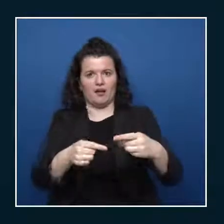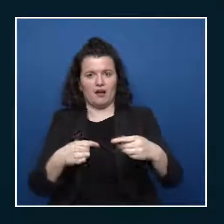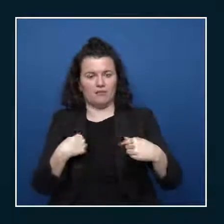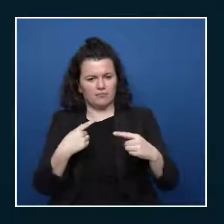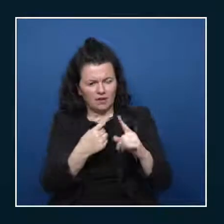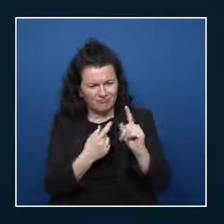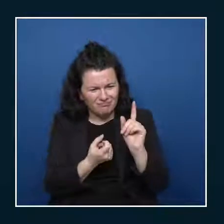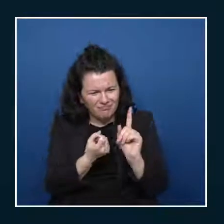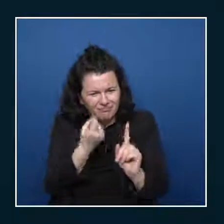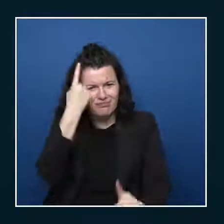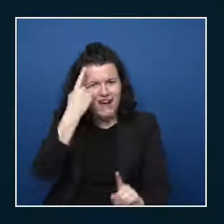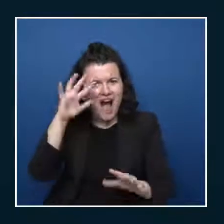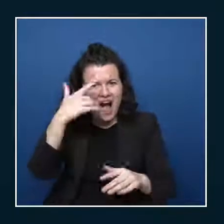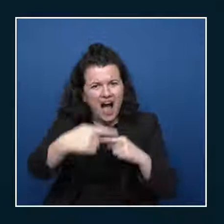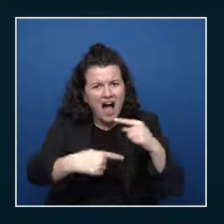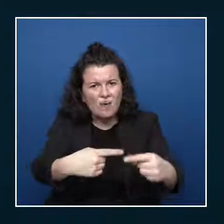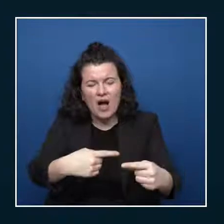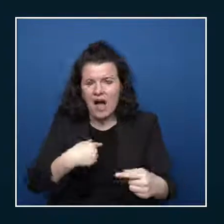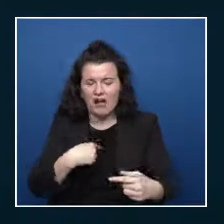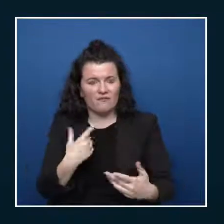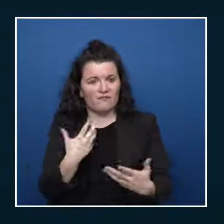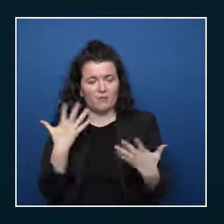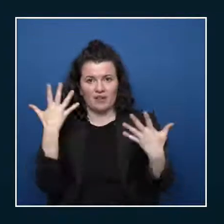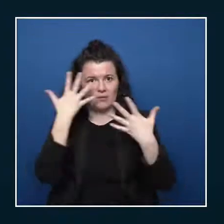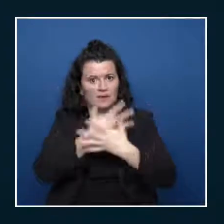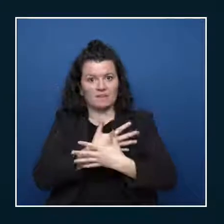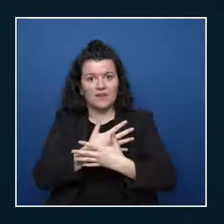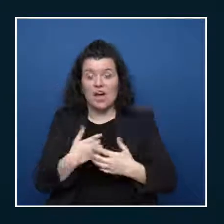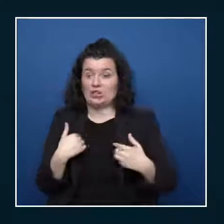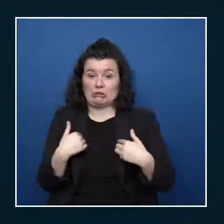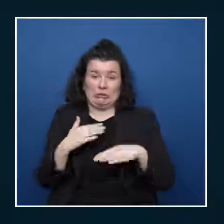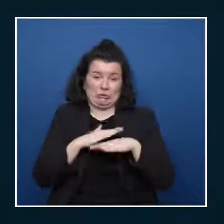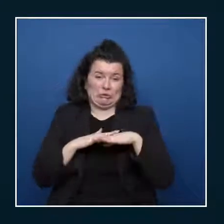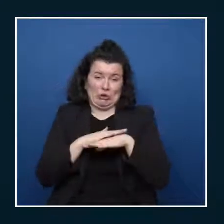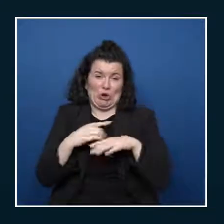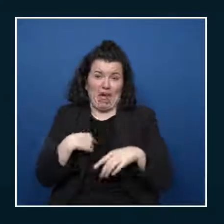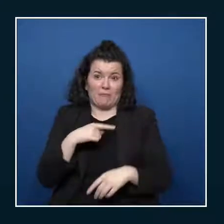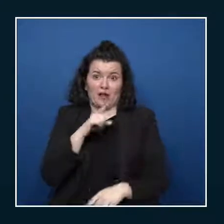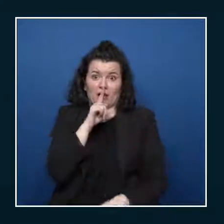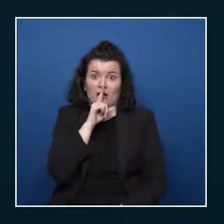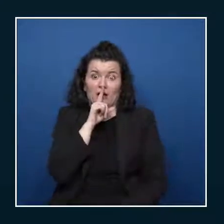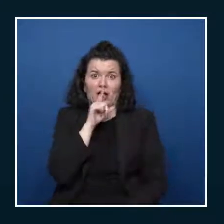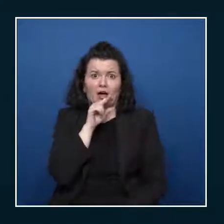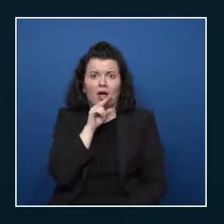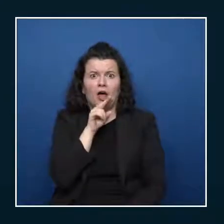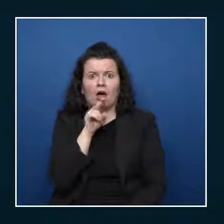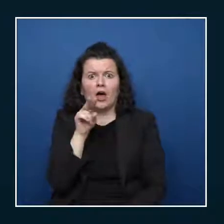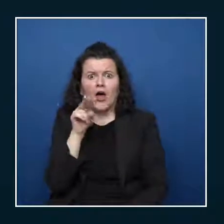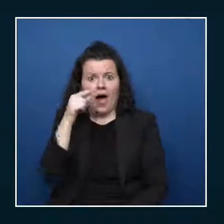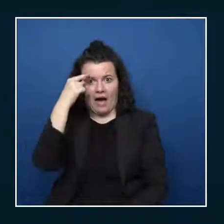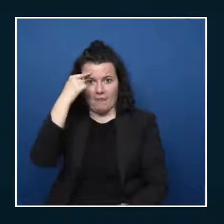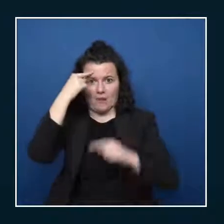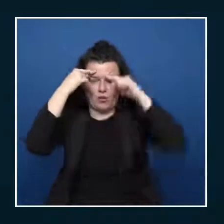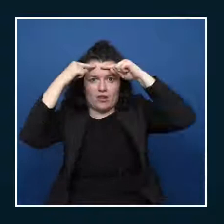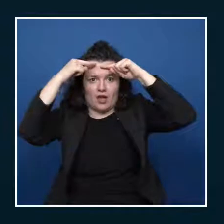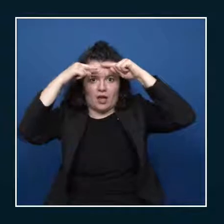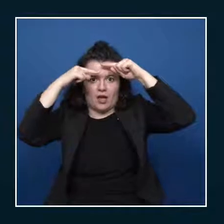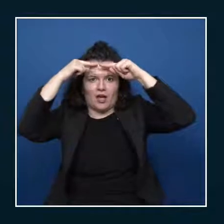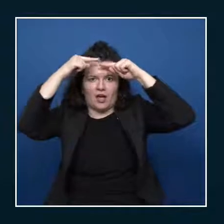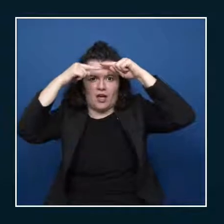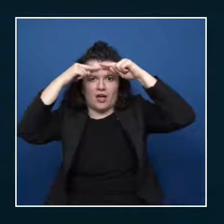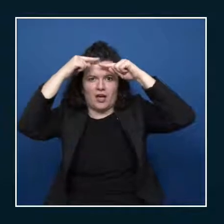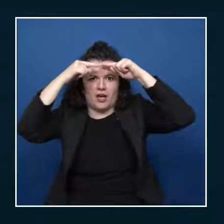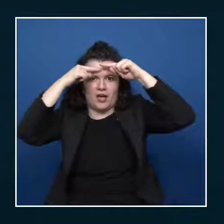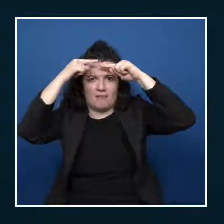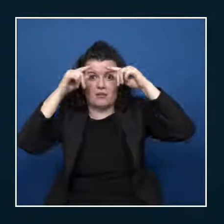around. So I do apologize if I'm a bit quiet, but I'm still trying to process all the cool